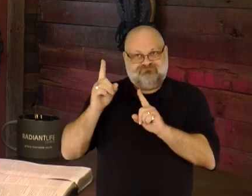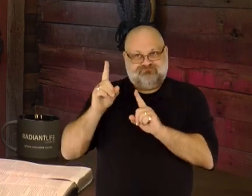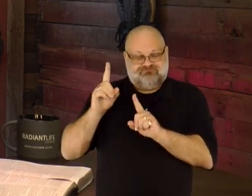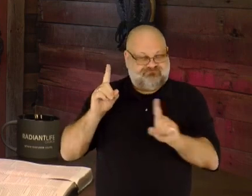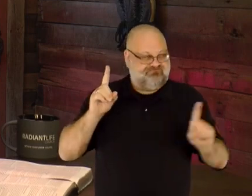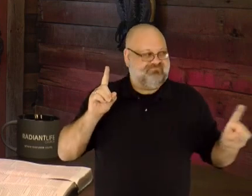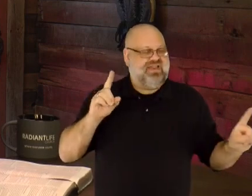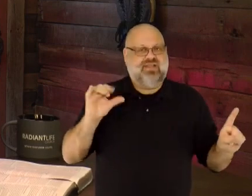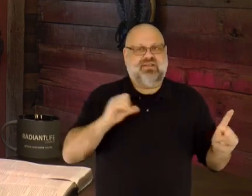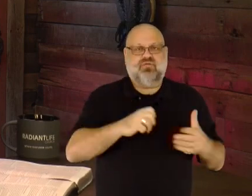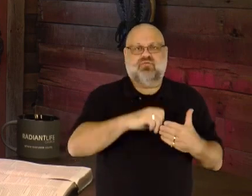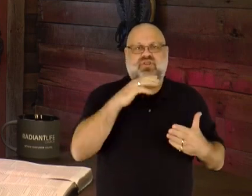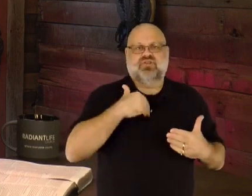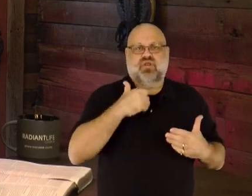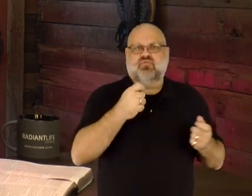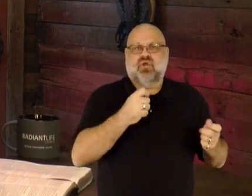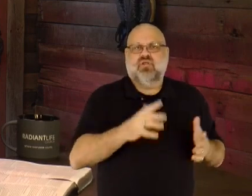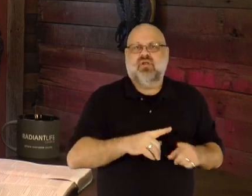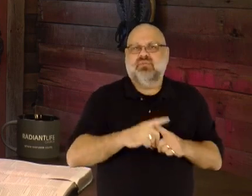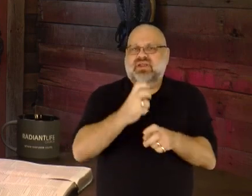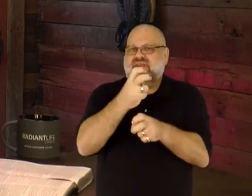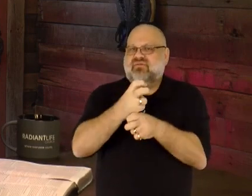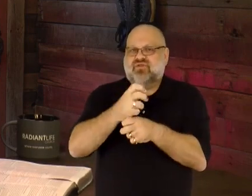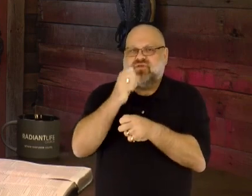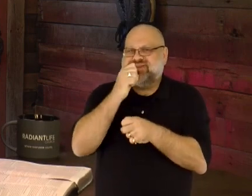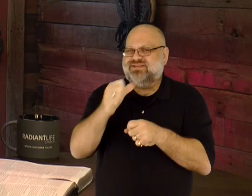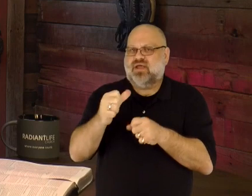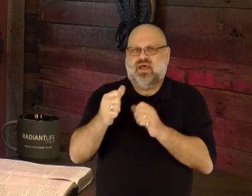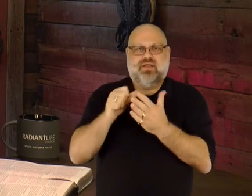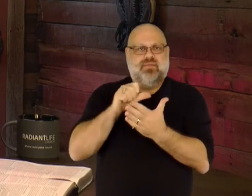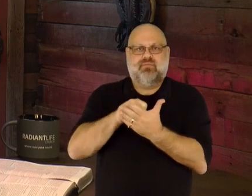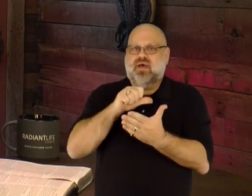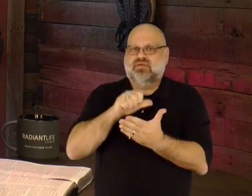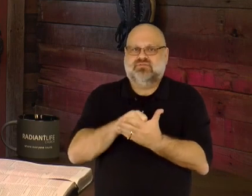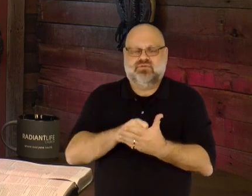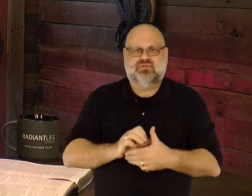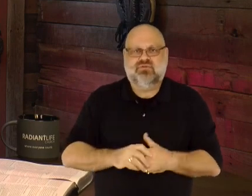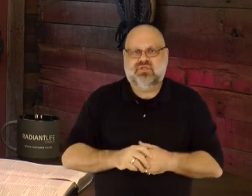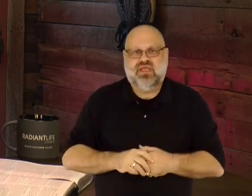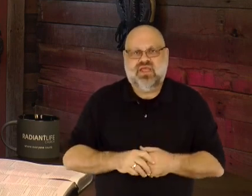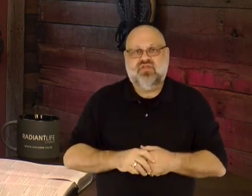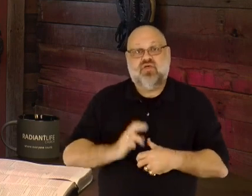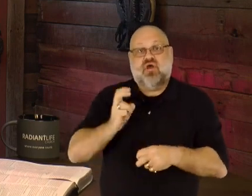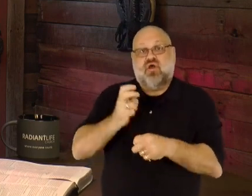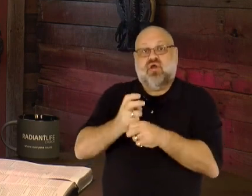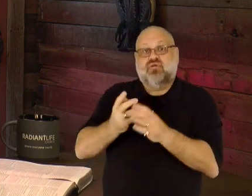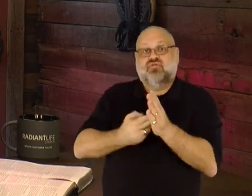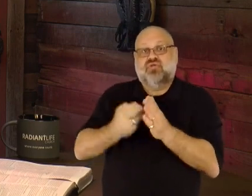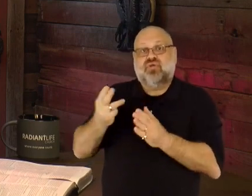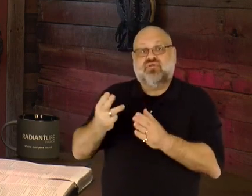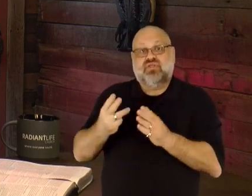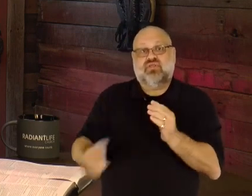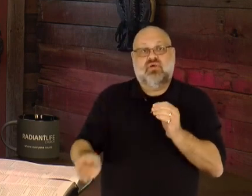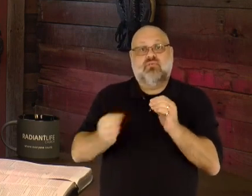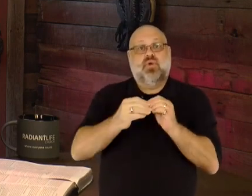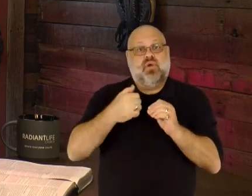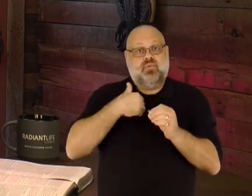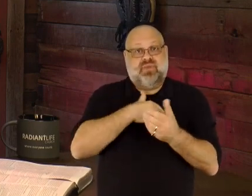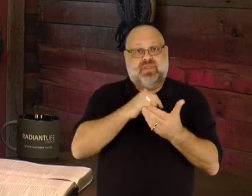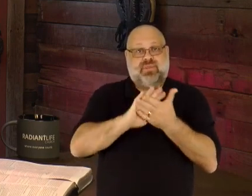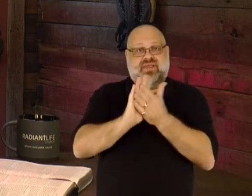did. But difficult is not impossible. The hard truth is that the more we become like